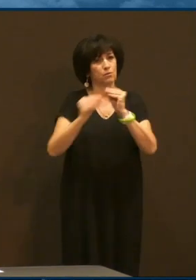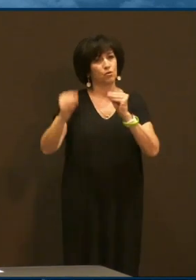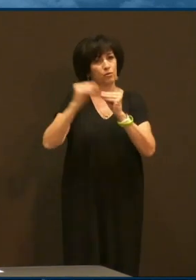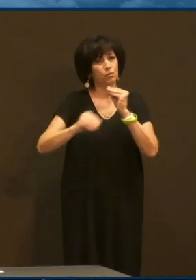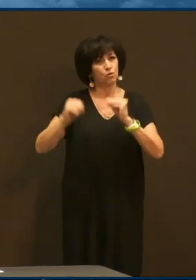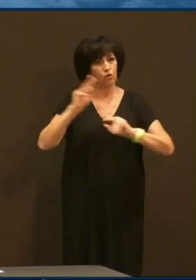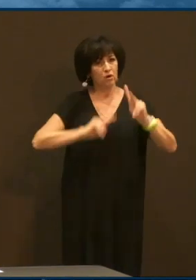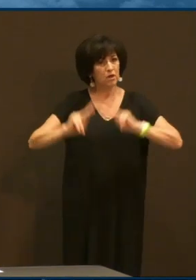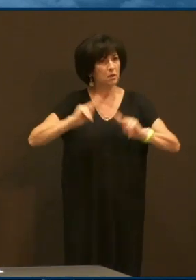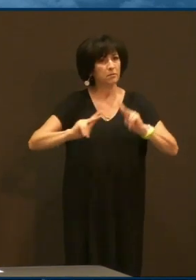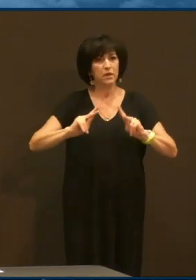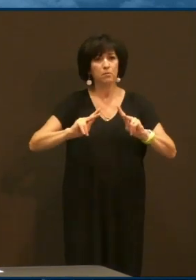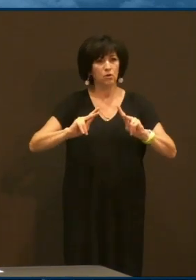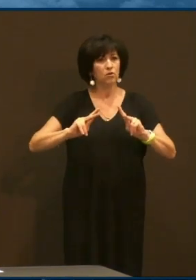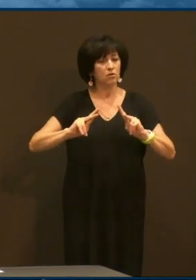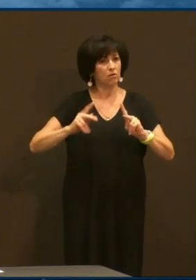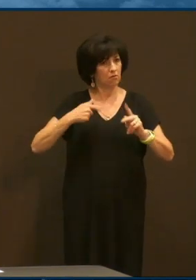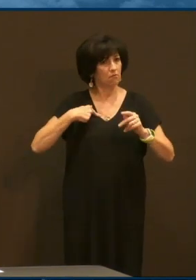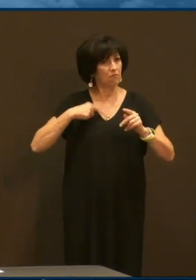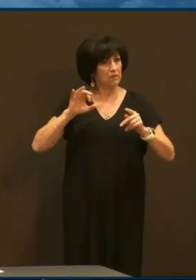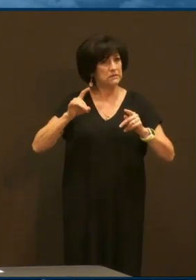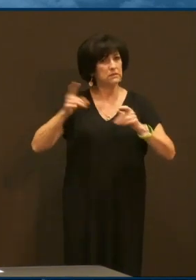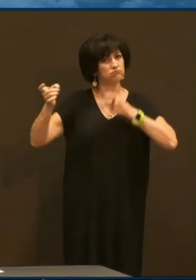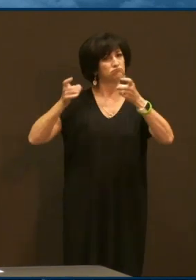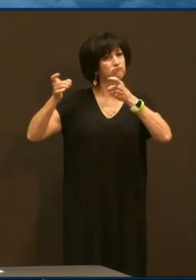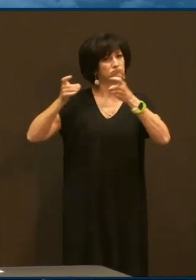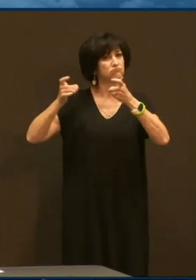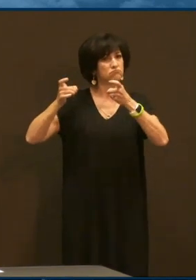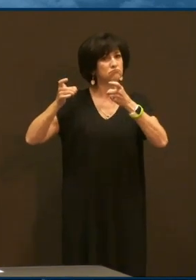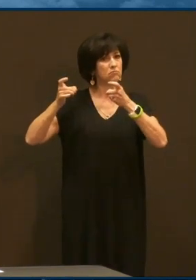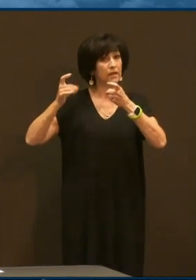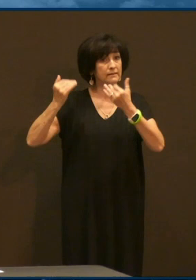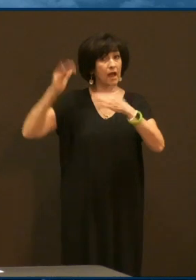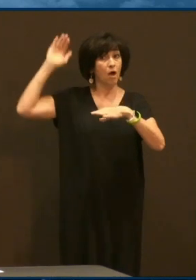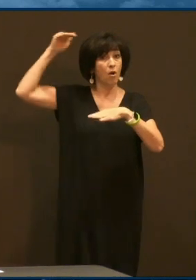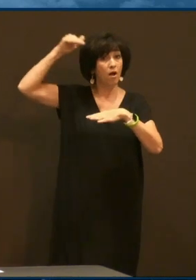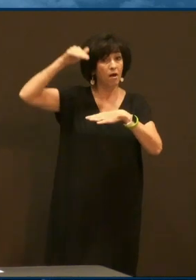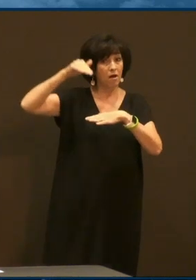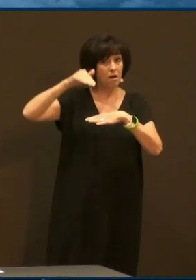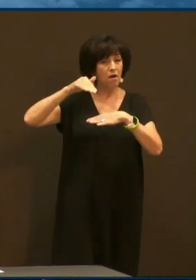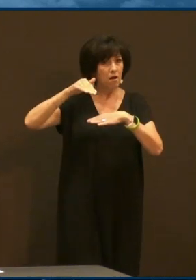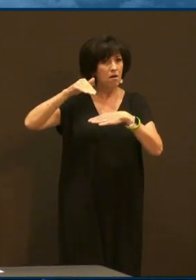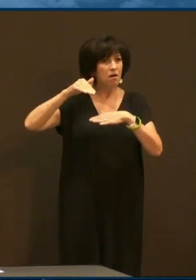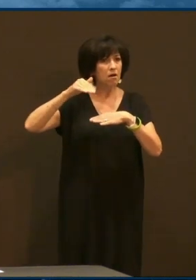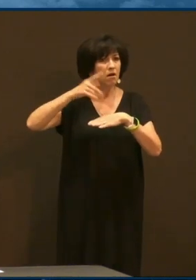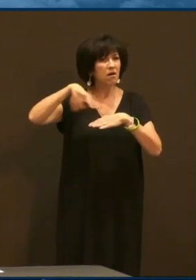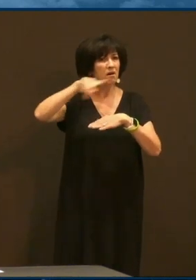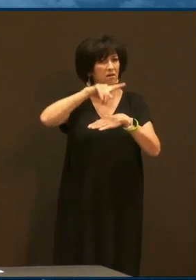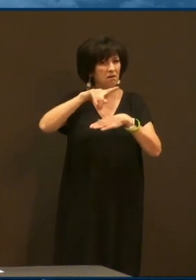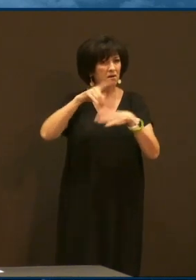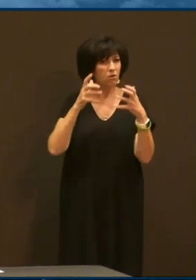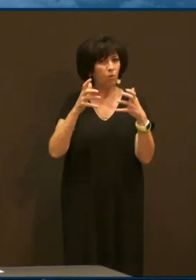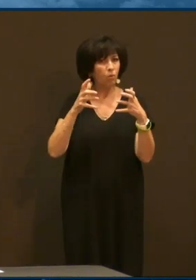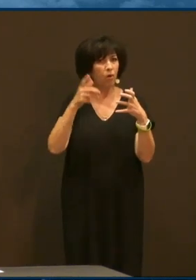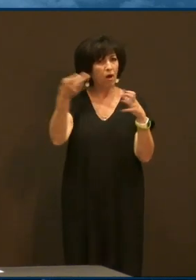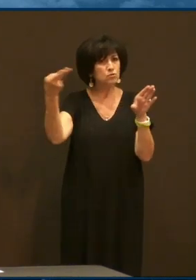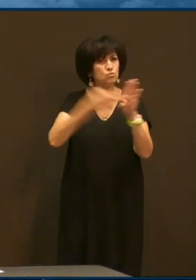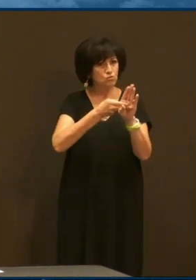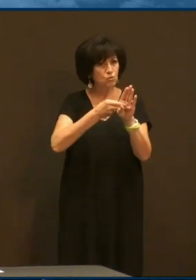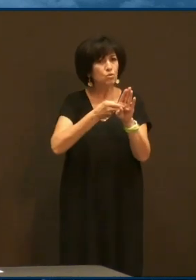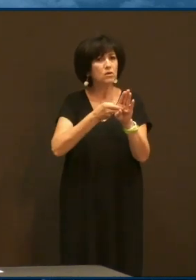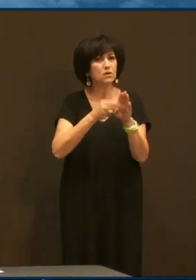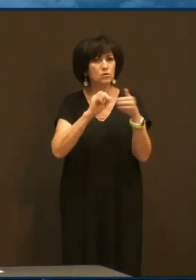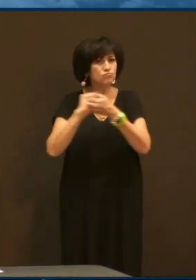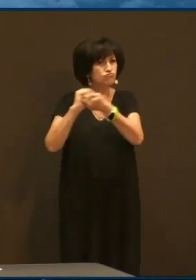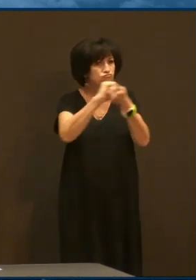way that's out of control. And so we need to be, all of us, attentive to actions that we can take to protect